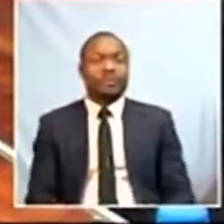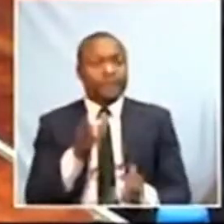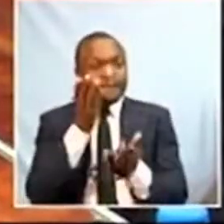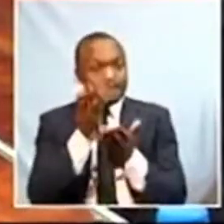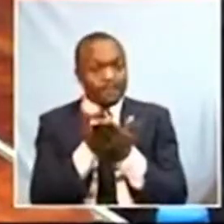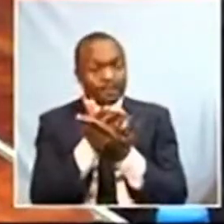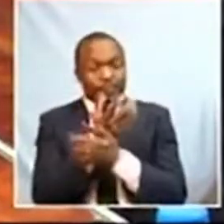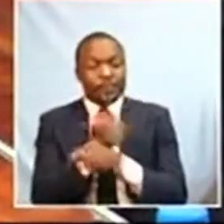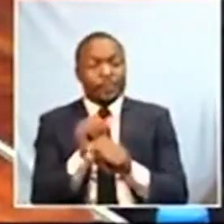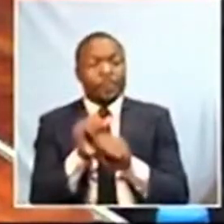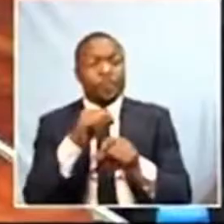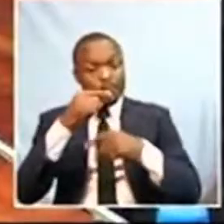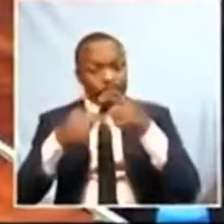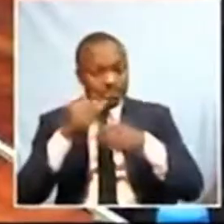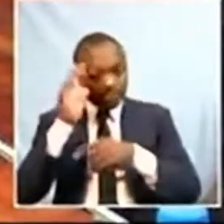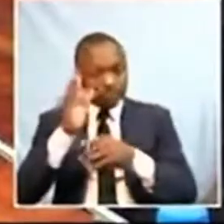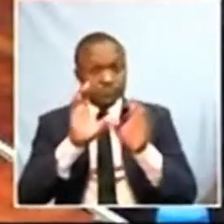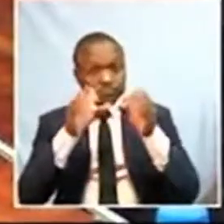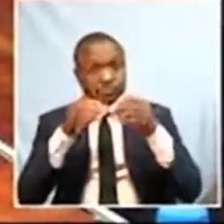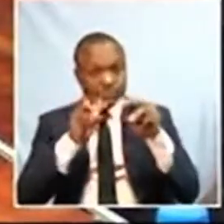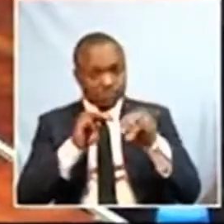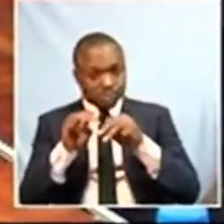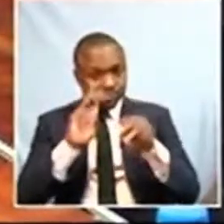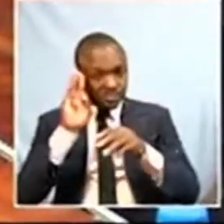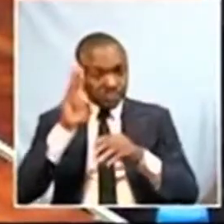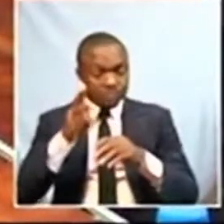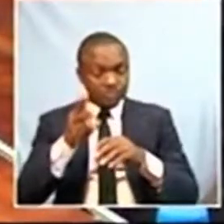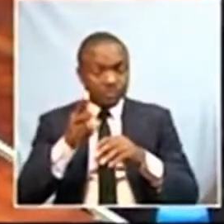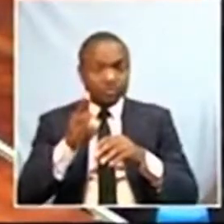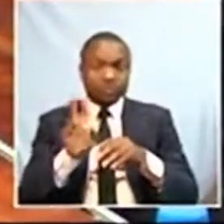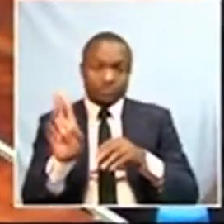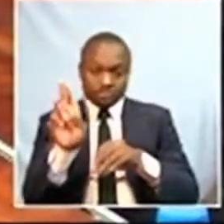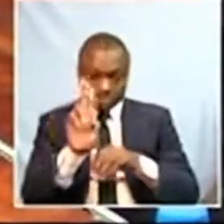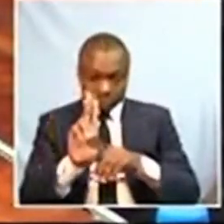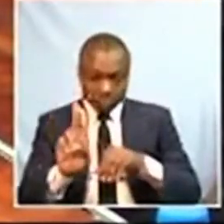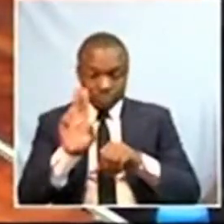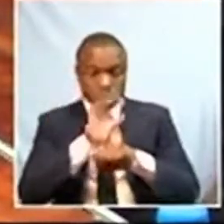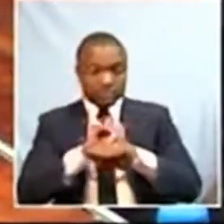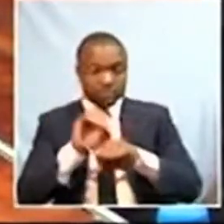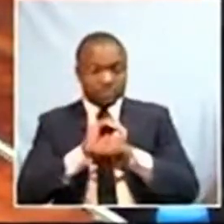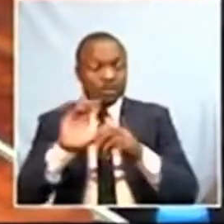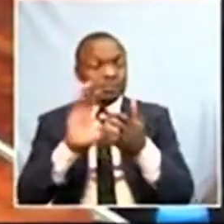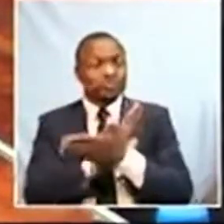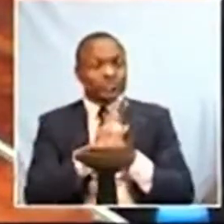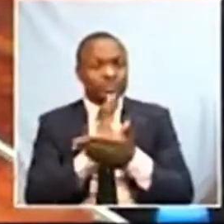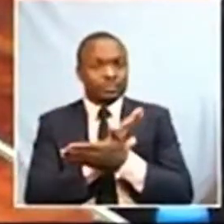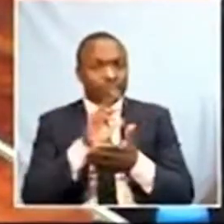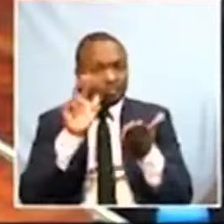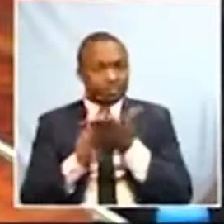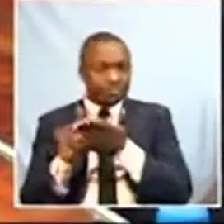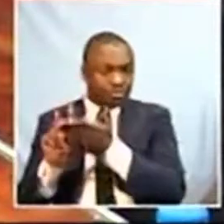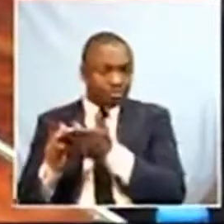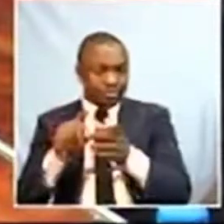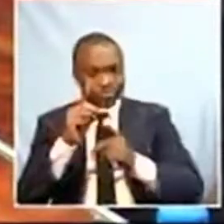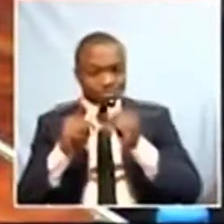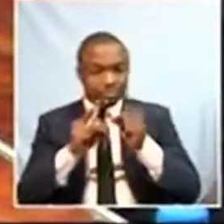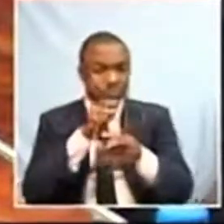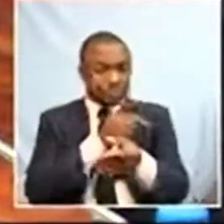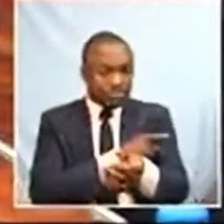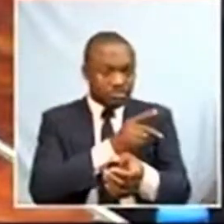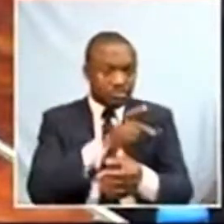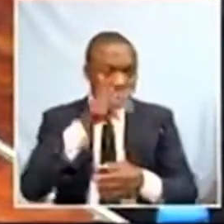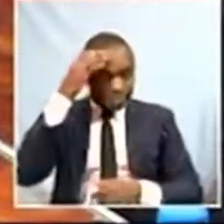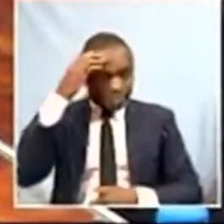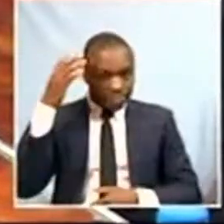Remedial measure. Going forward, Council management will take advantage of the speedy approval system, which has now been delegated to the